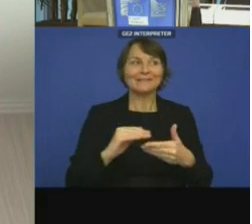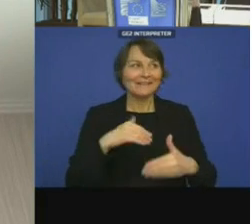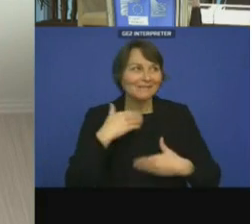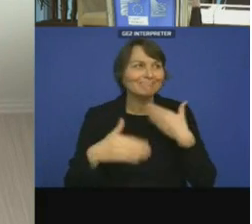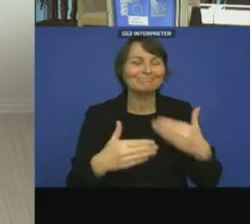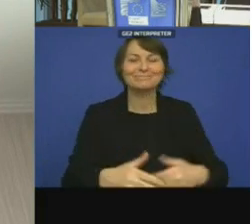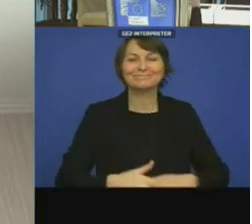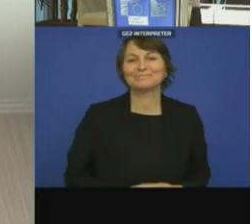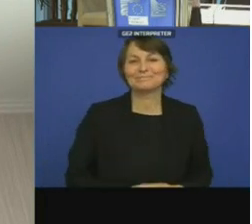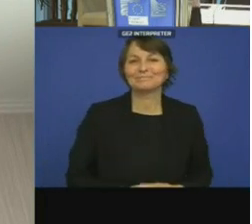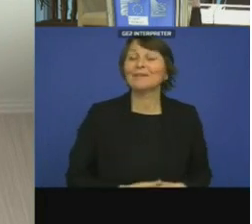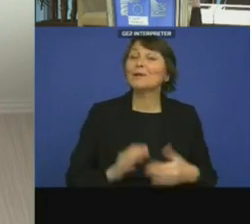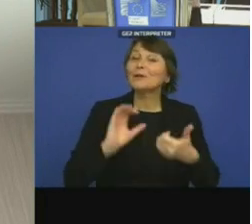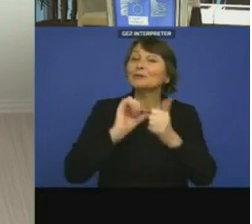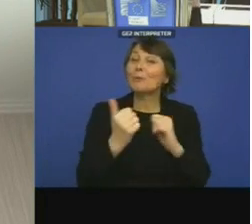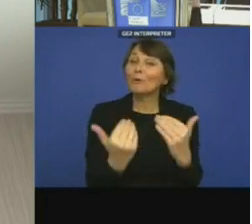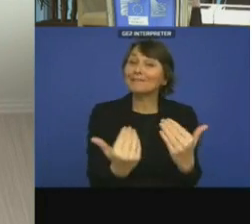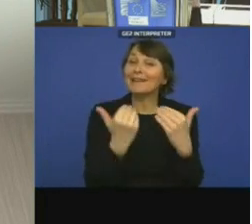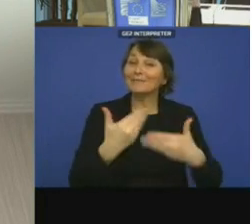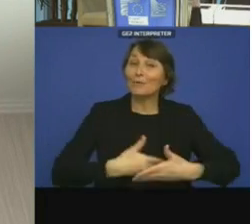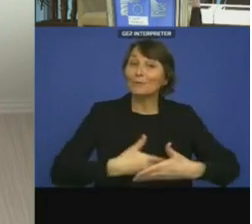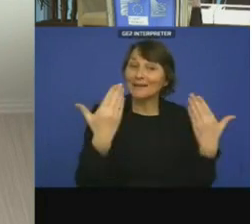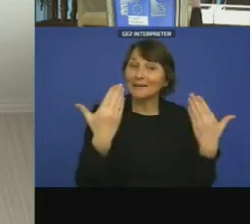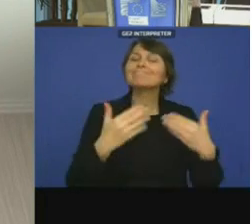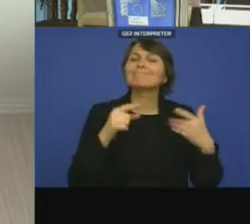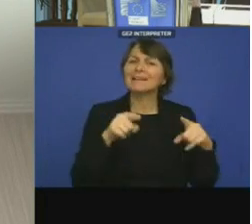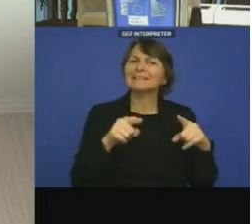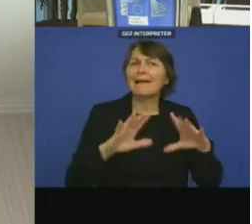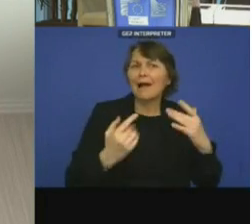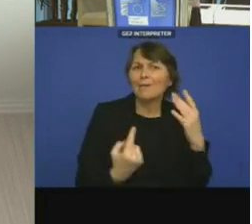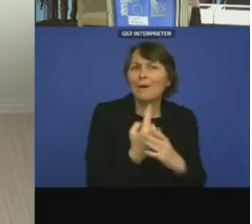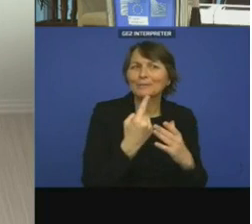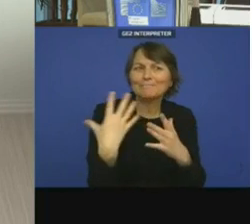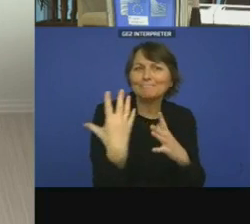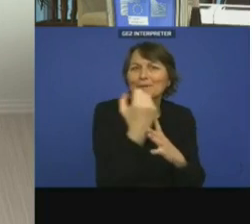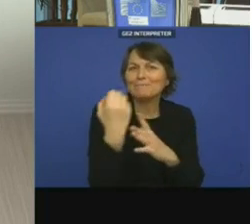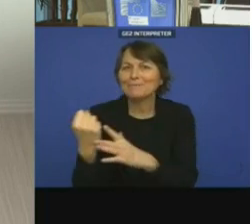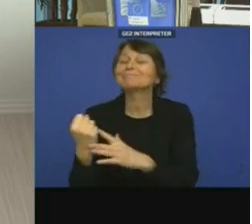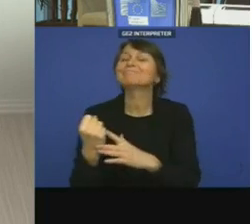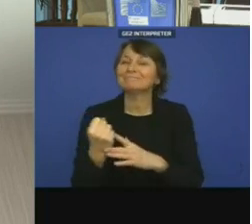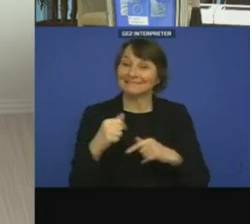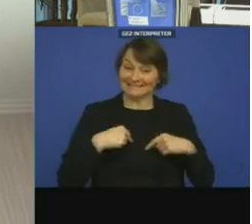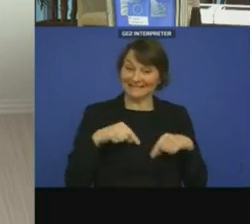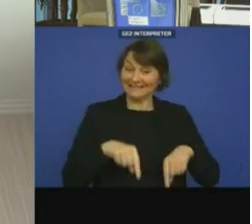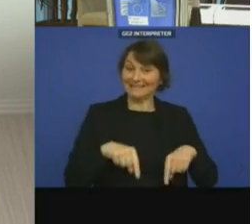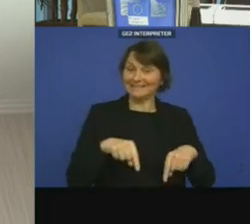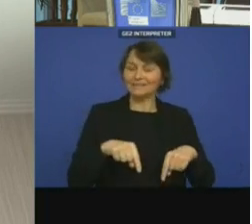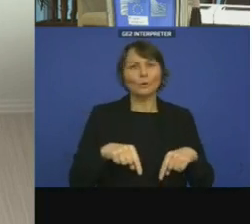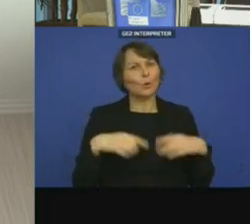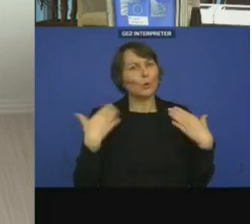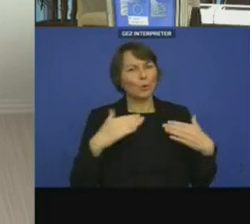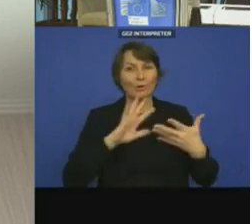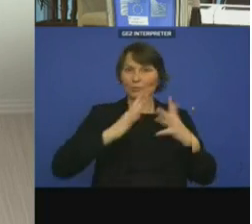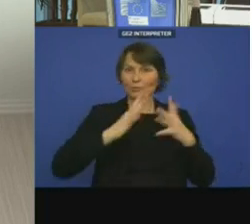The Sport Info Day is about informing you of these opportunities as there is a new and ambitious Erasmus